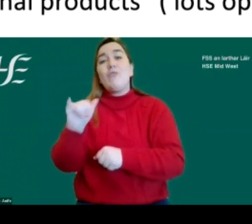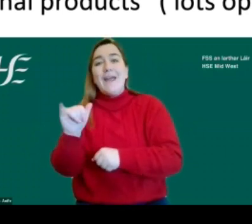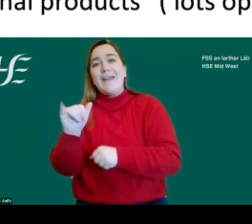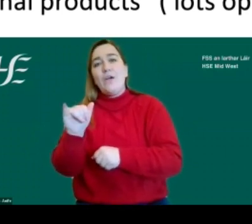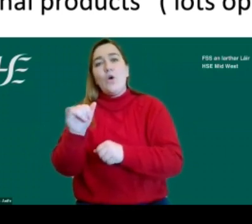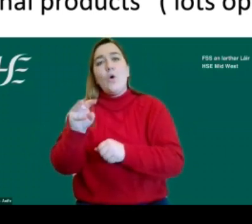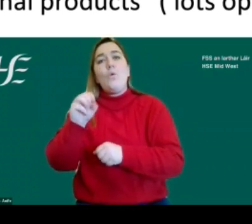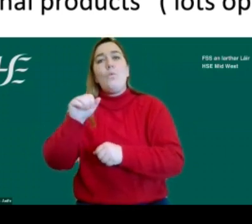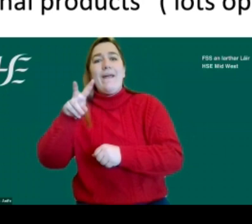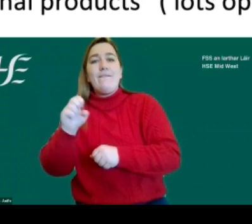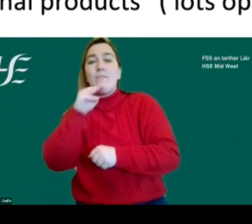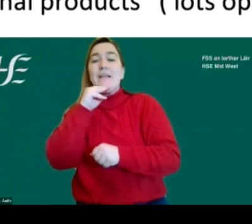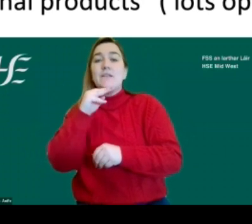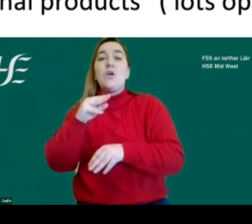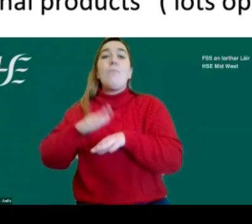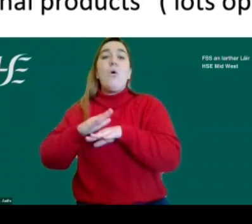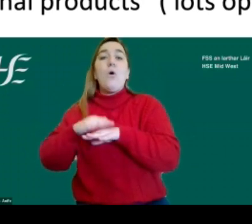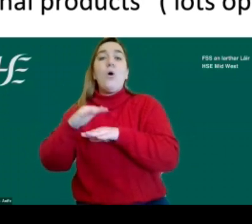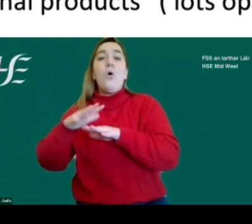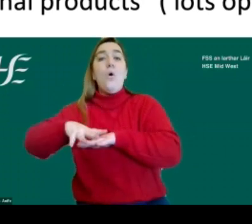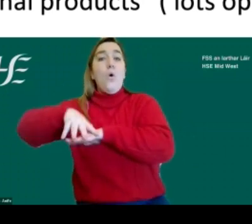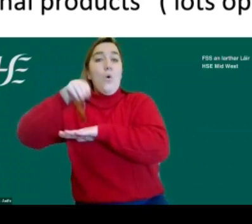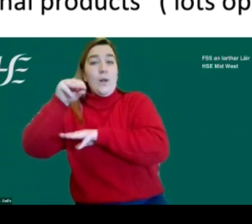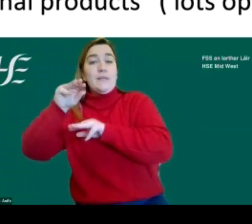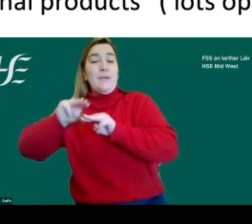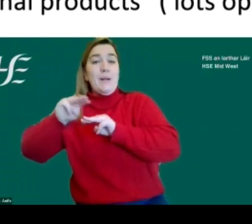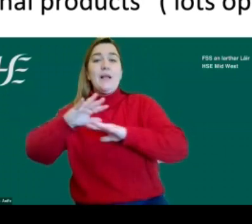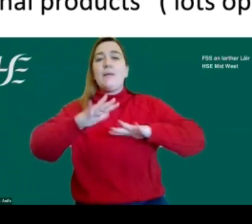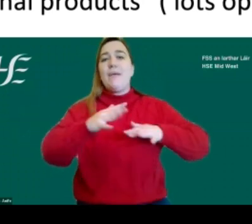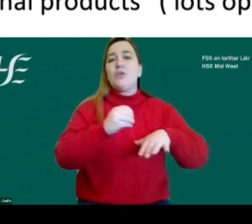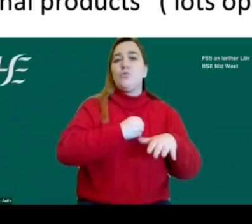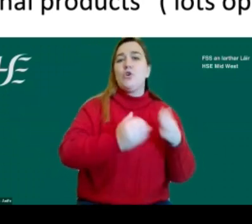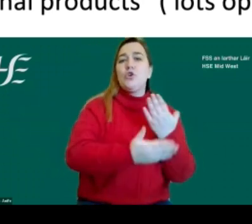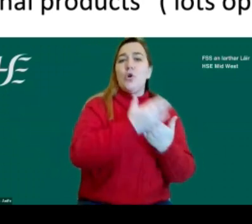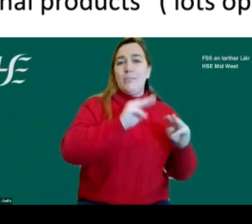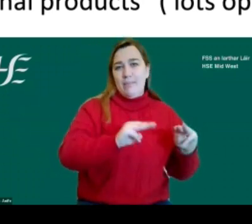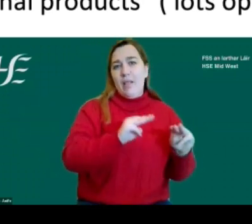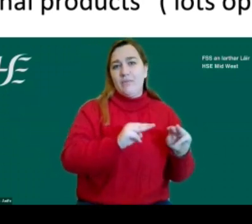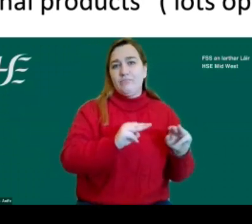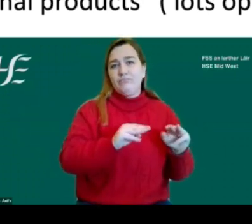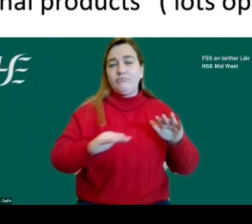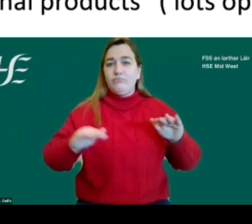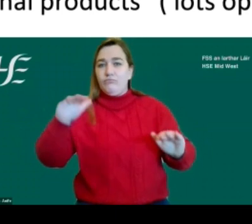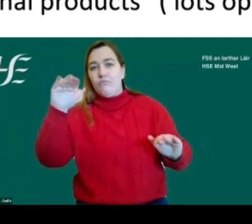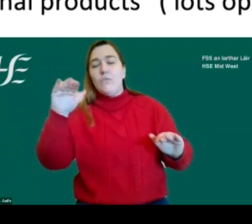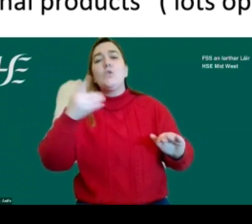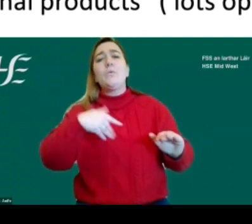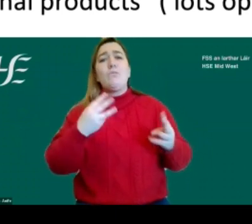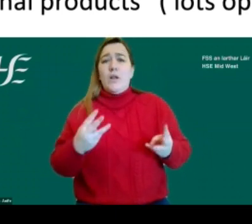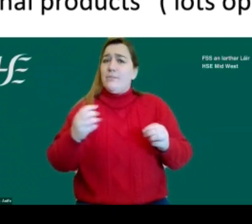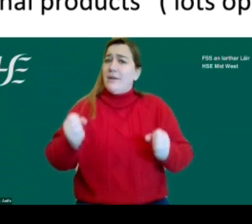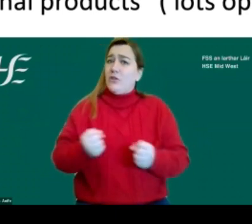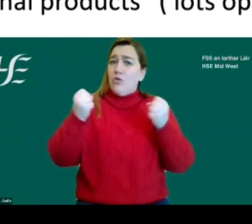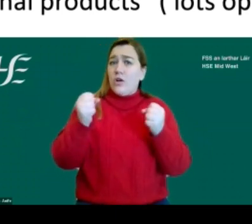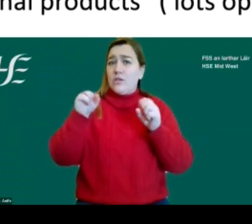aged. And when we look, there's going to be far less young people compared to the amount of old people. And I suppose all of us want to age well and we want to be as strong as we can be. And